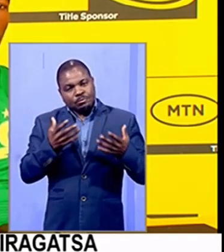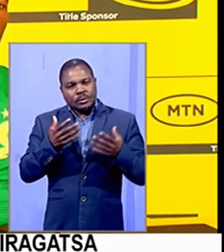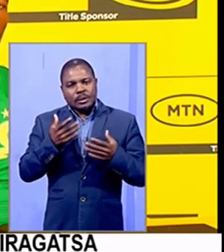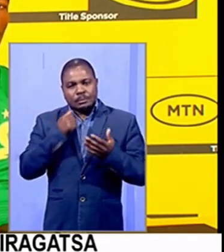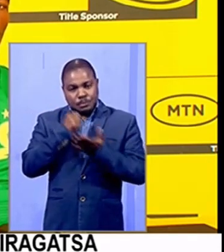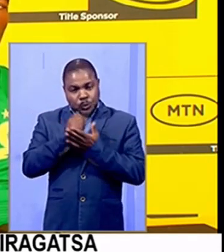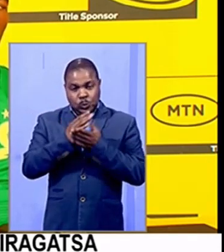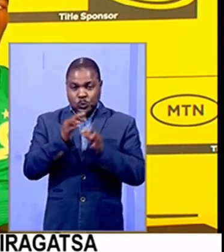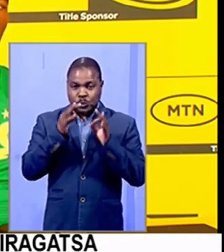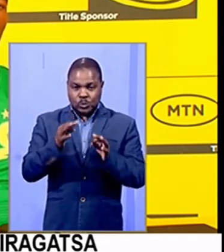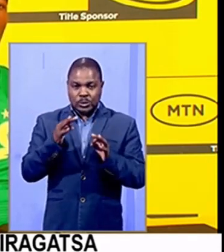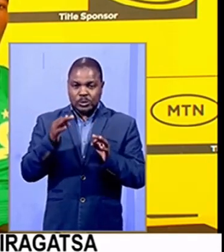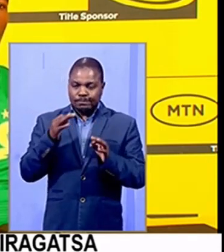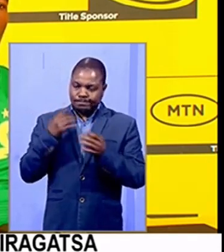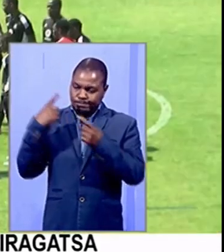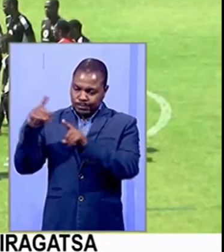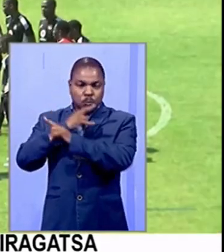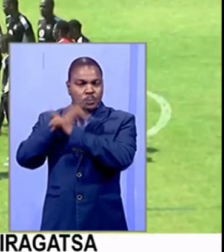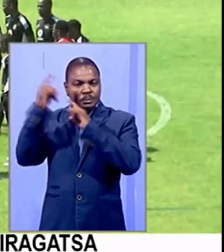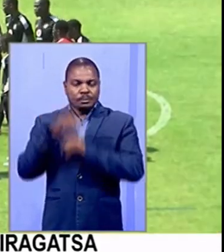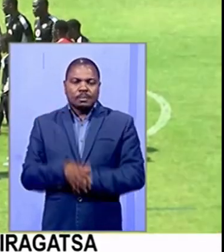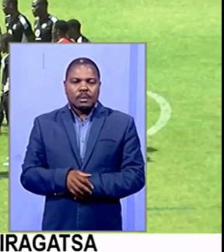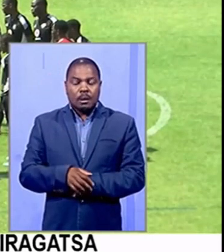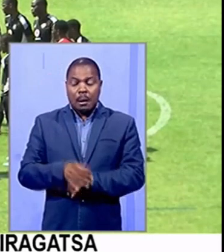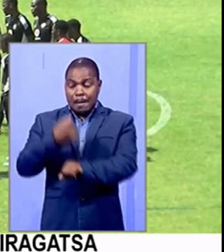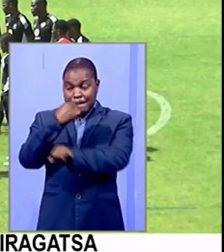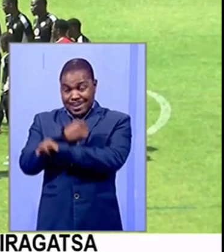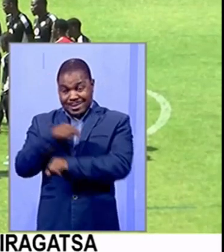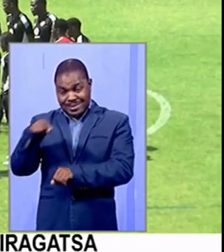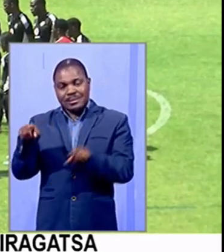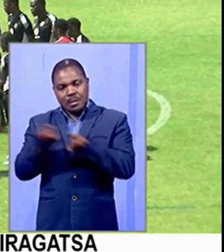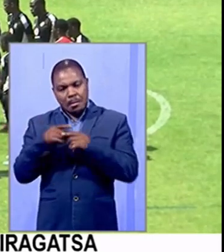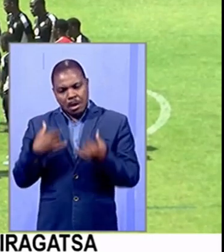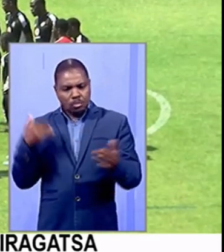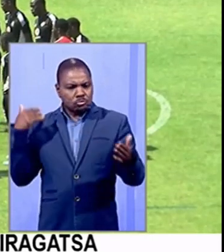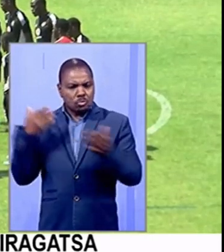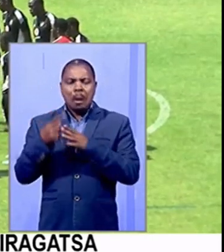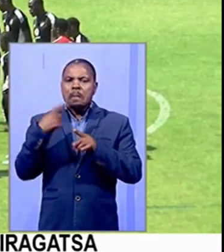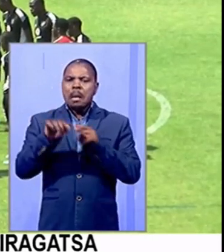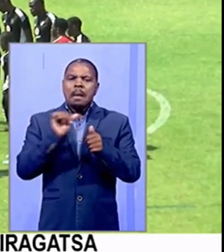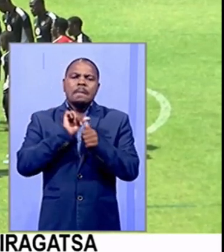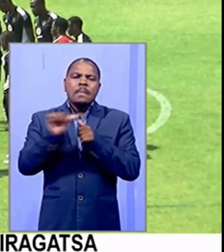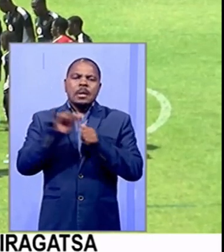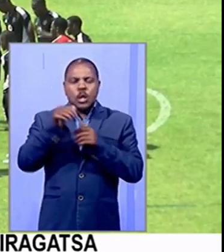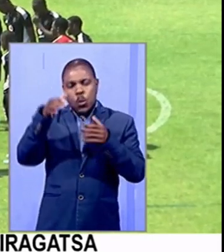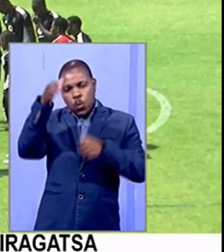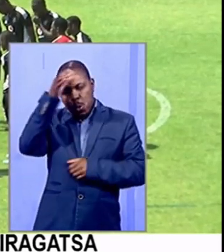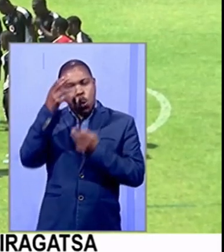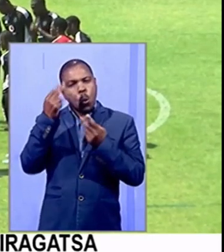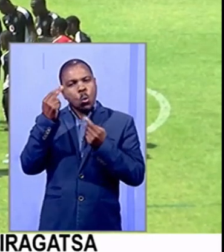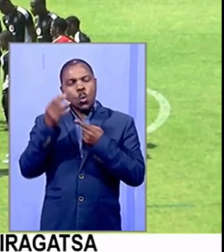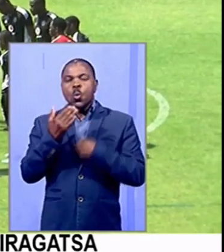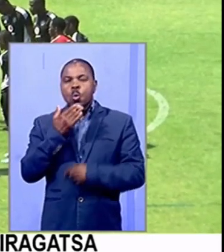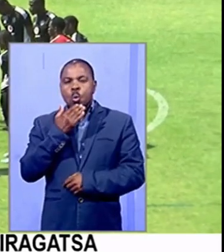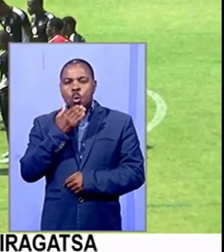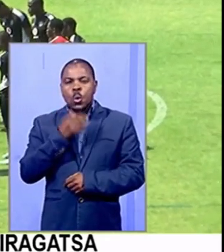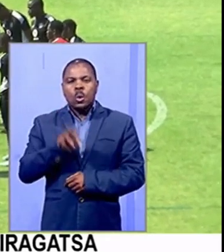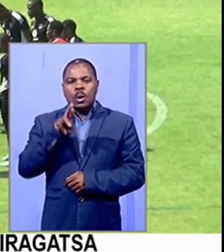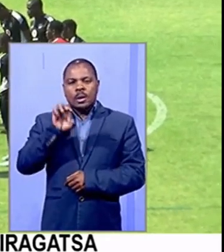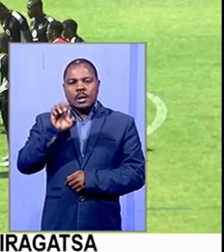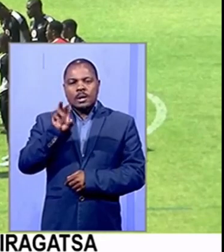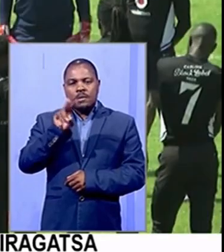sure that we come out with a win. Efela Pirates e raloka bokaone ka fase ga mohlahli o moswa Jose